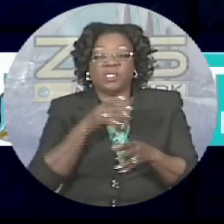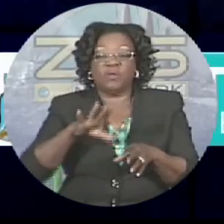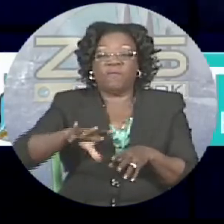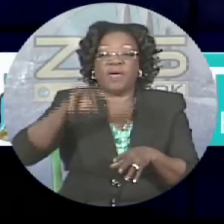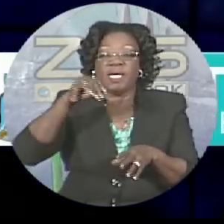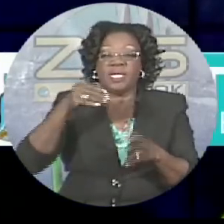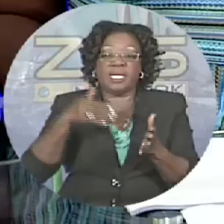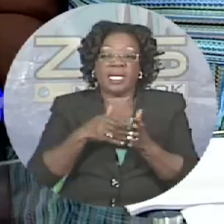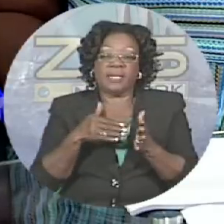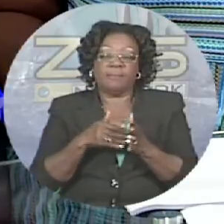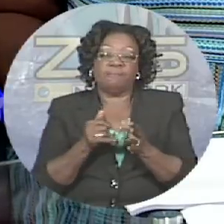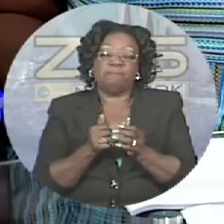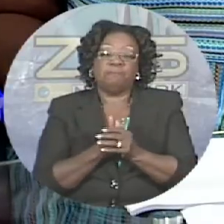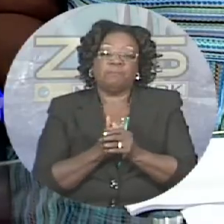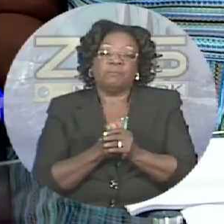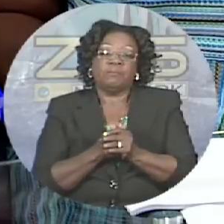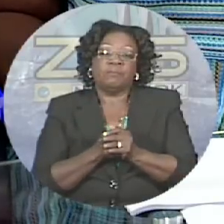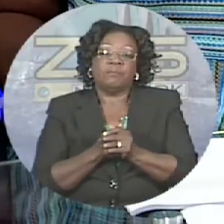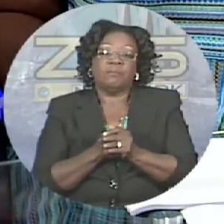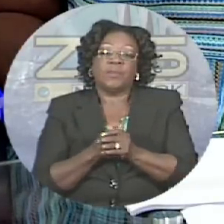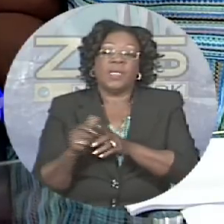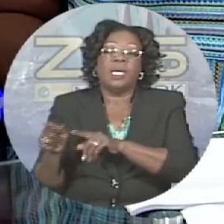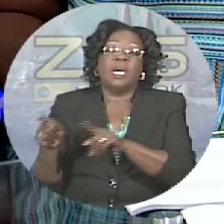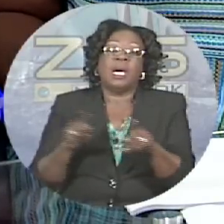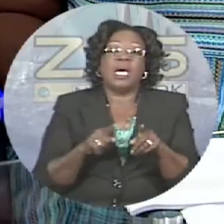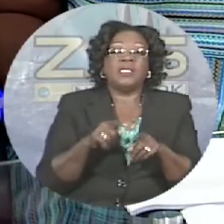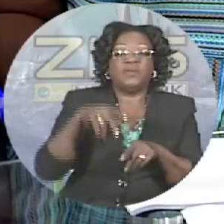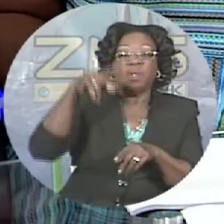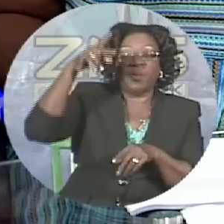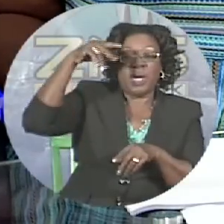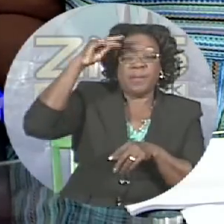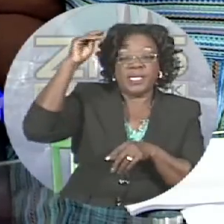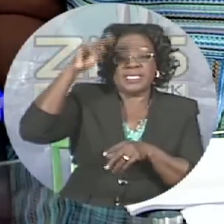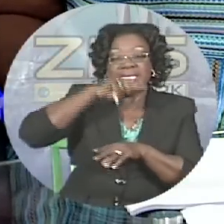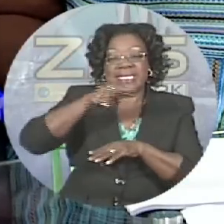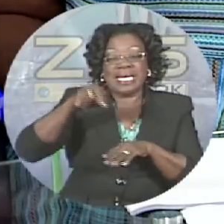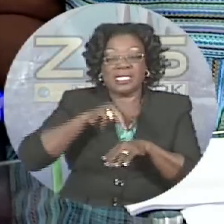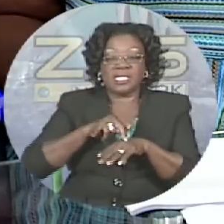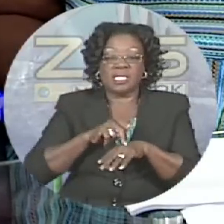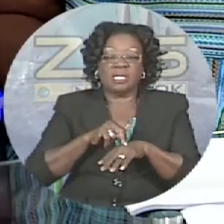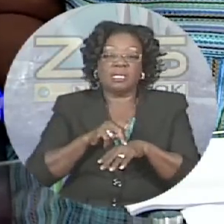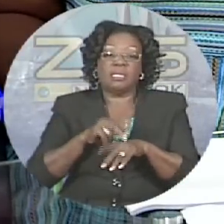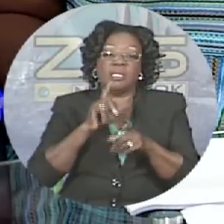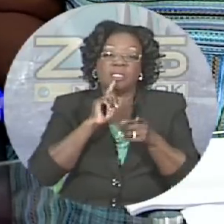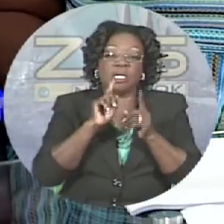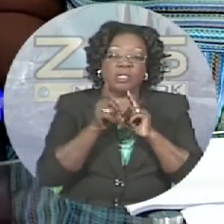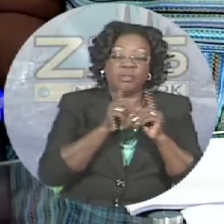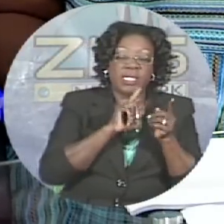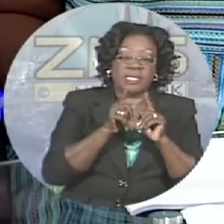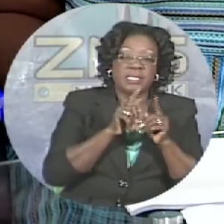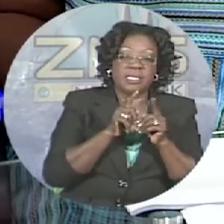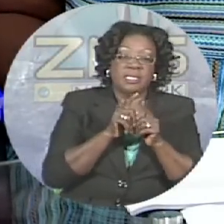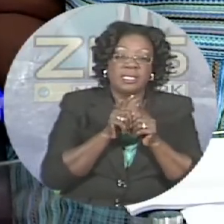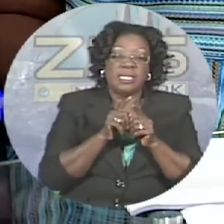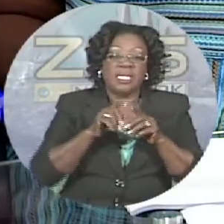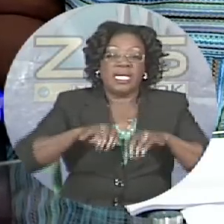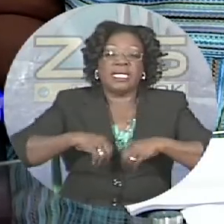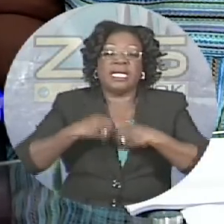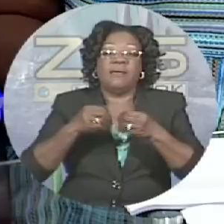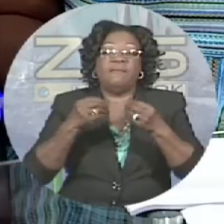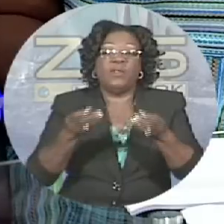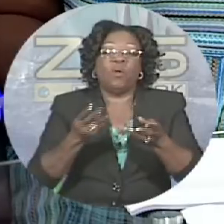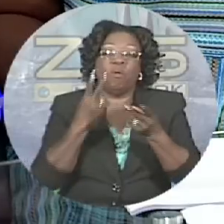back. As for the Prime Minister's national address, Mr. Davis said it left the opposition perplexed and offered no vision,